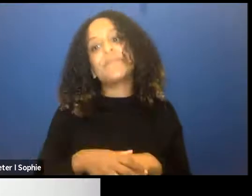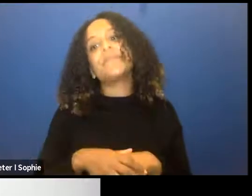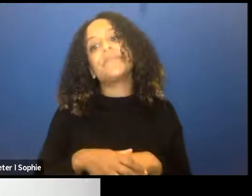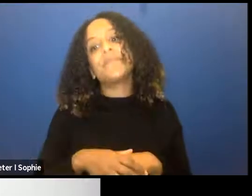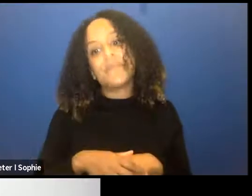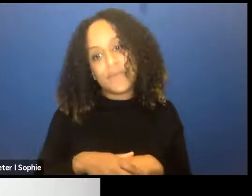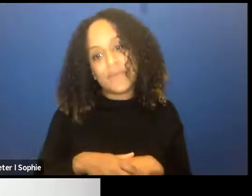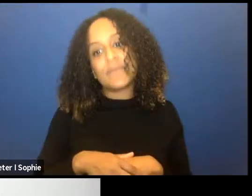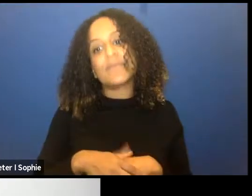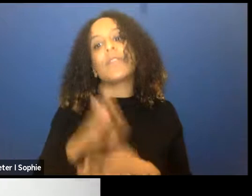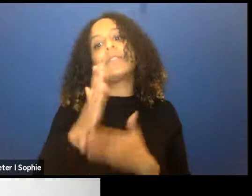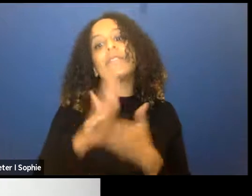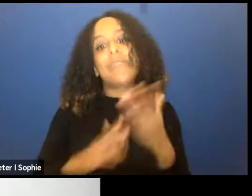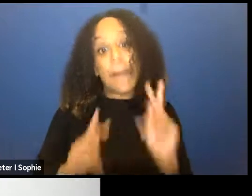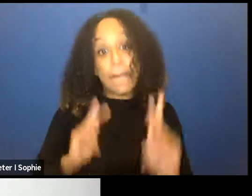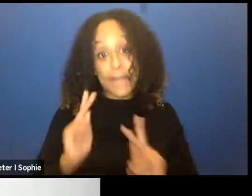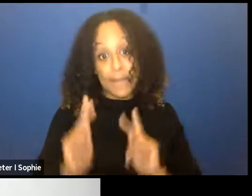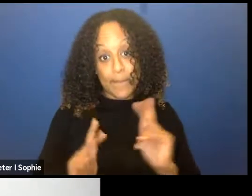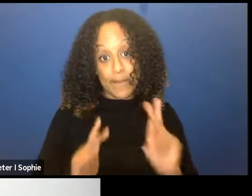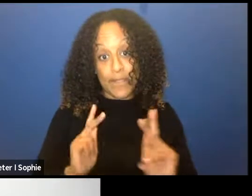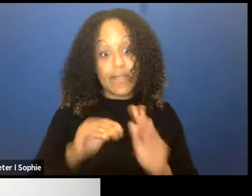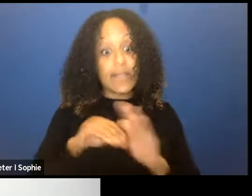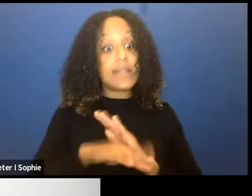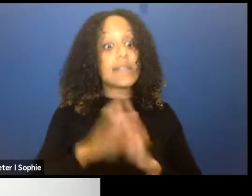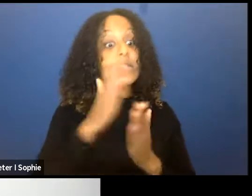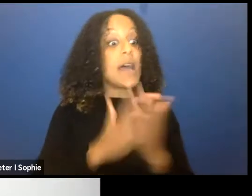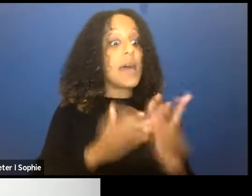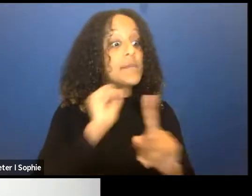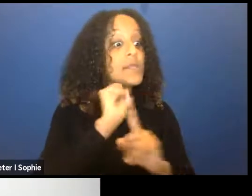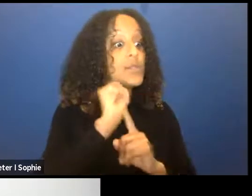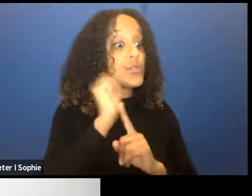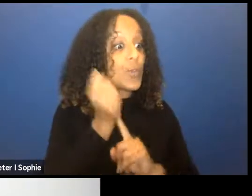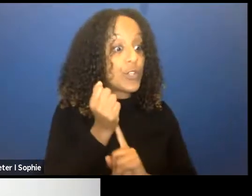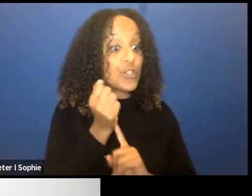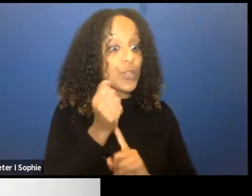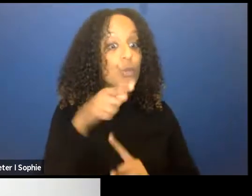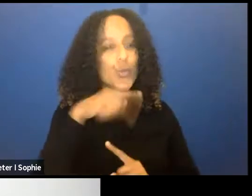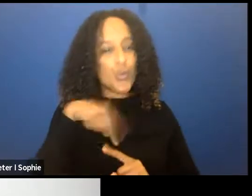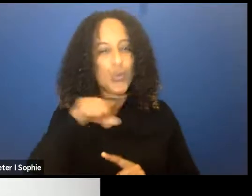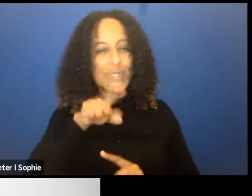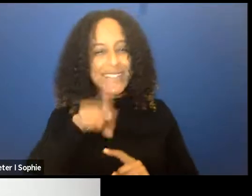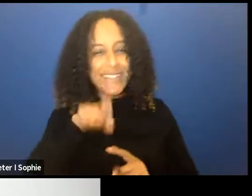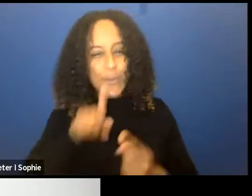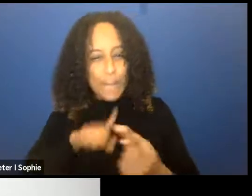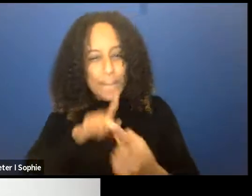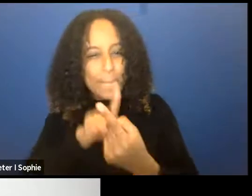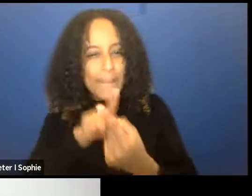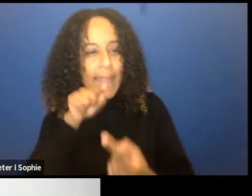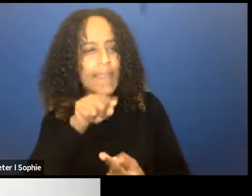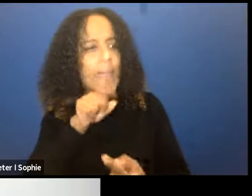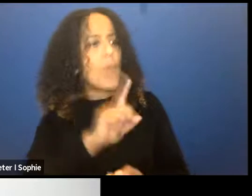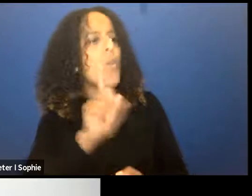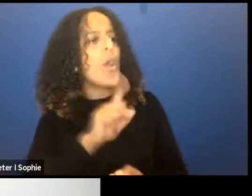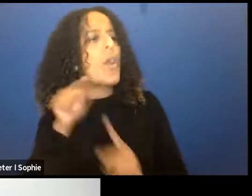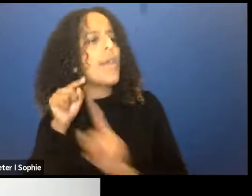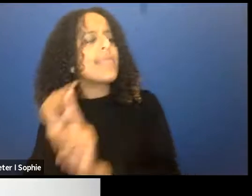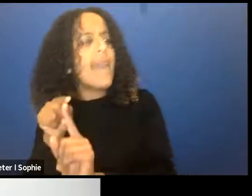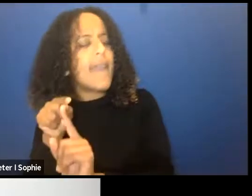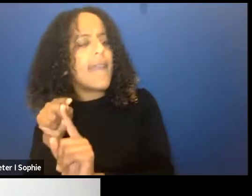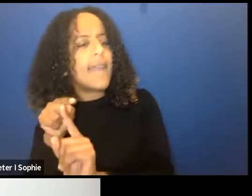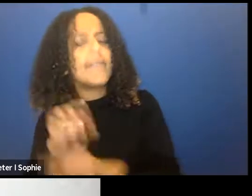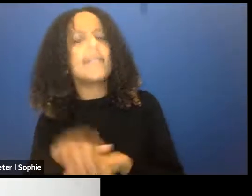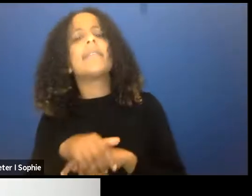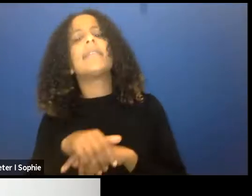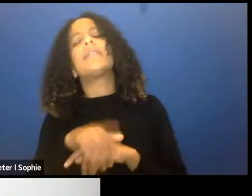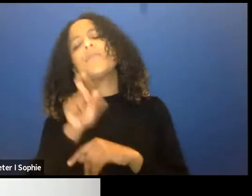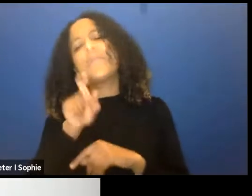There are some people, though, in certain situations, you need to meet them where they're at. You have to be able